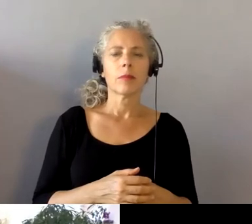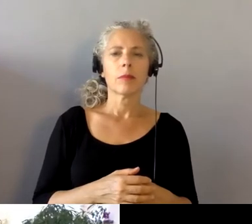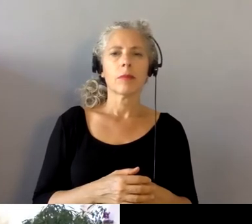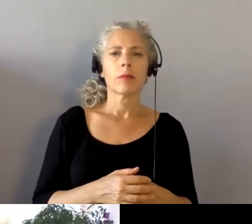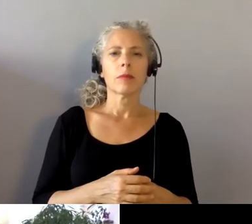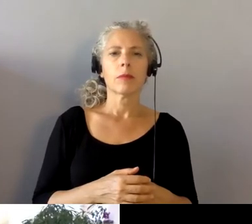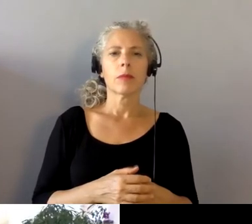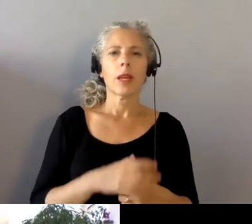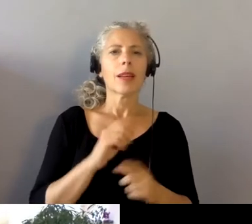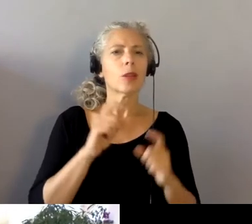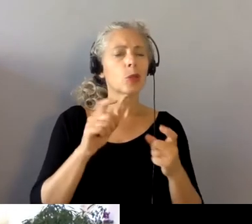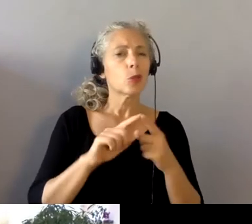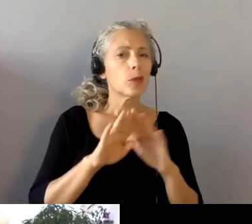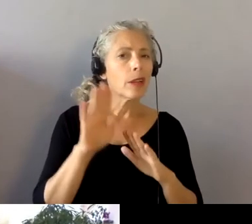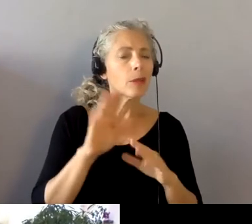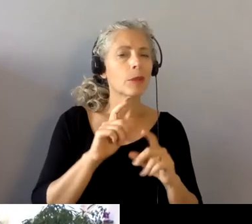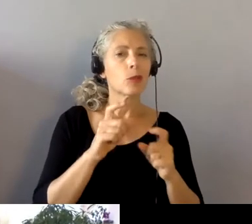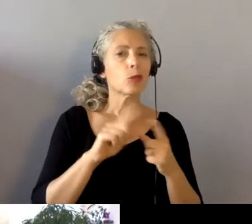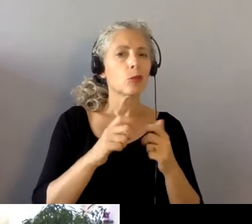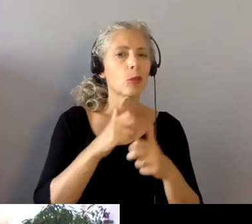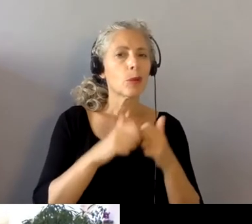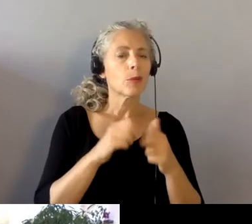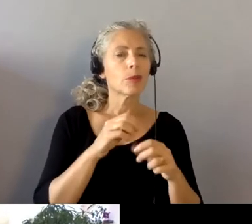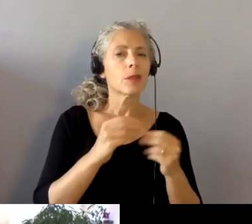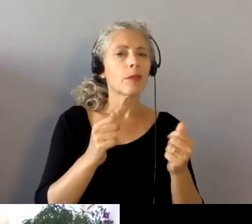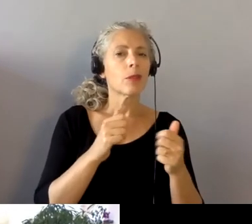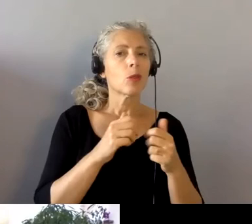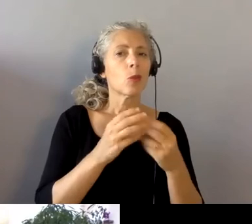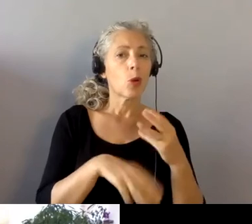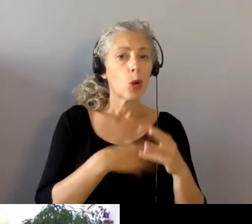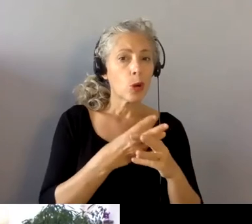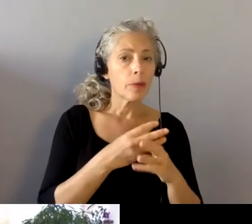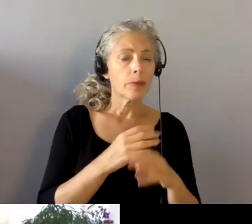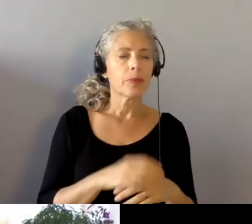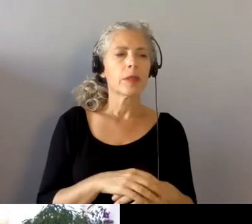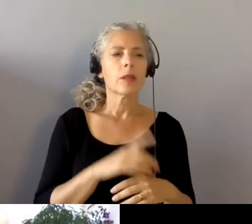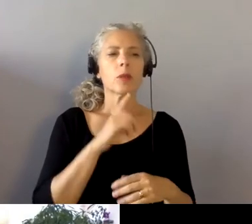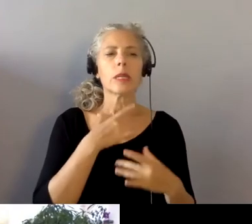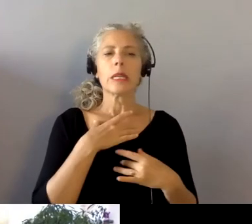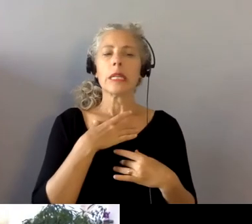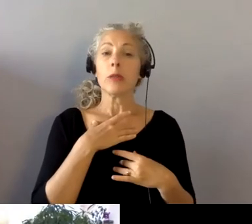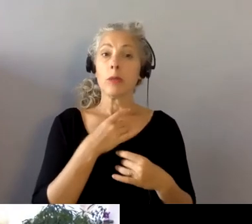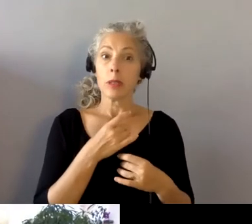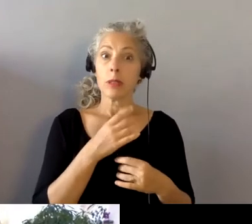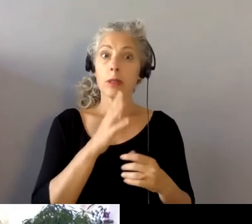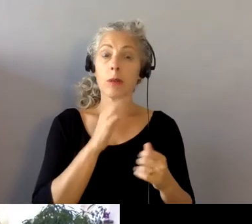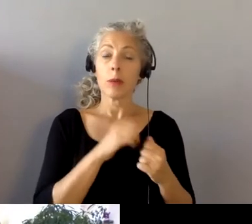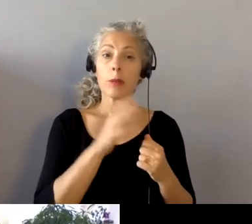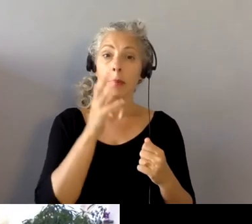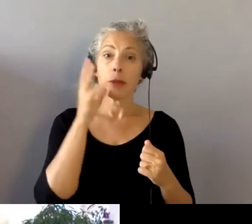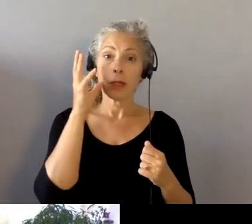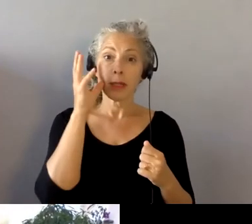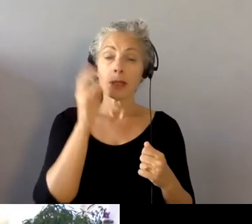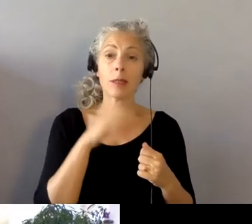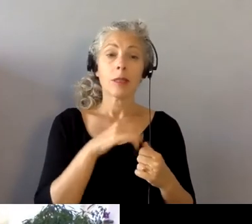And would contribute to development and contribute to problems in the world. And it was really interesting to get to talk to them about how